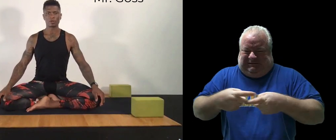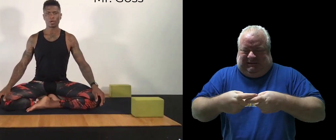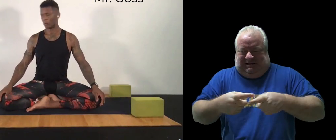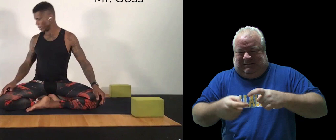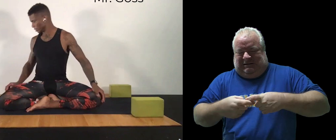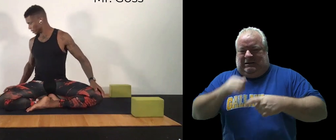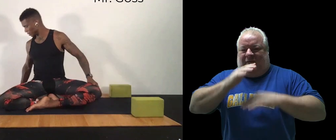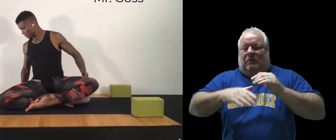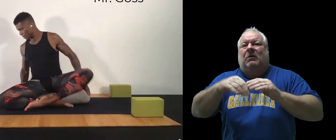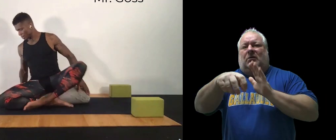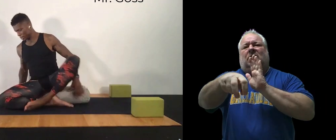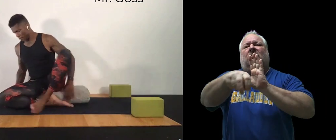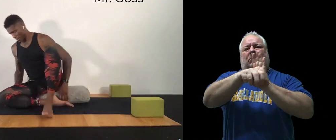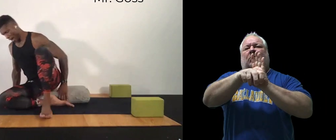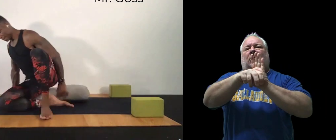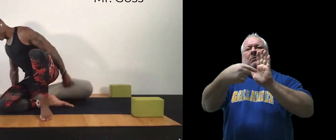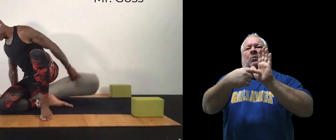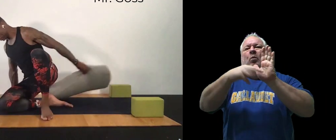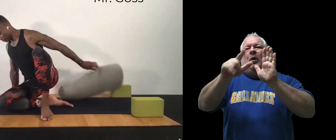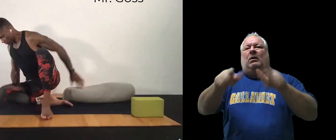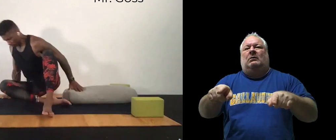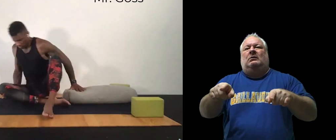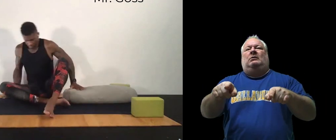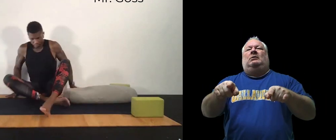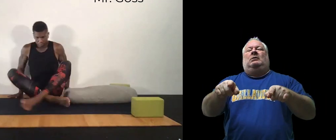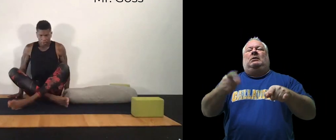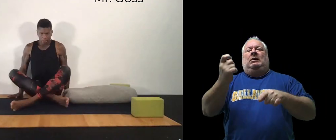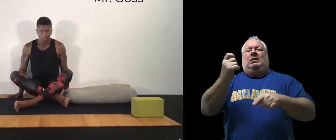your hips, you can always sit back